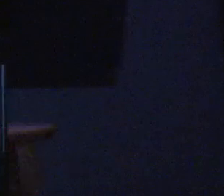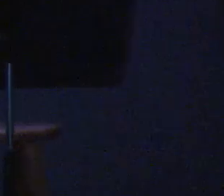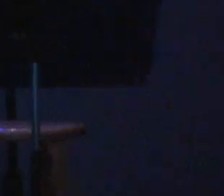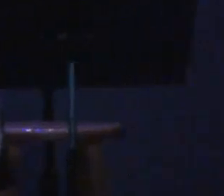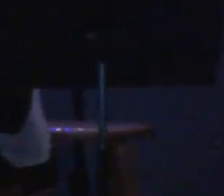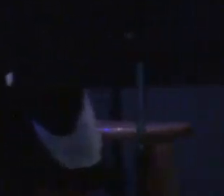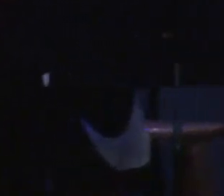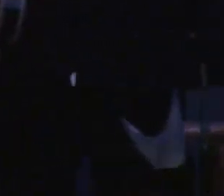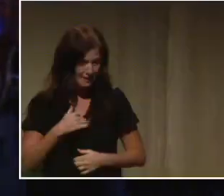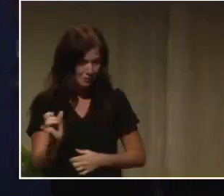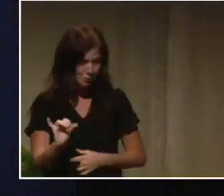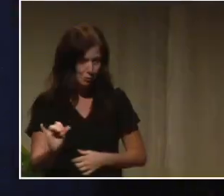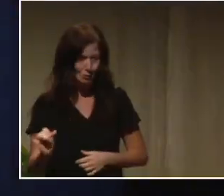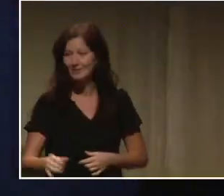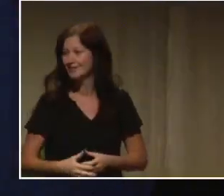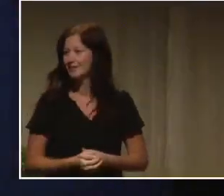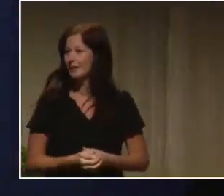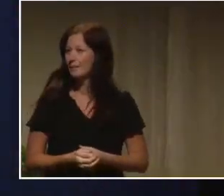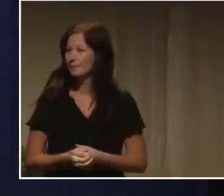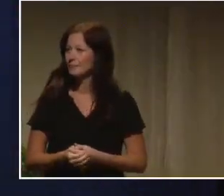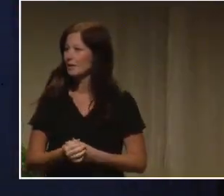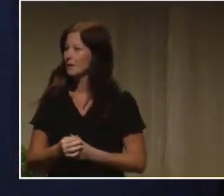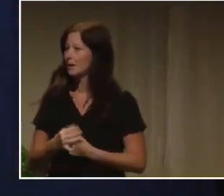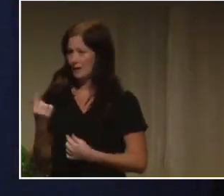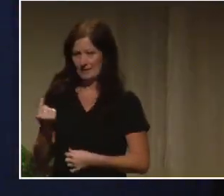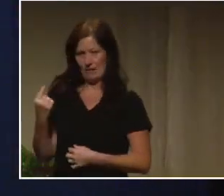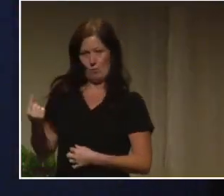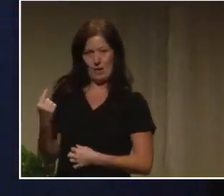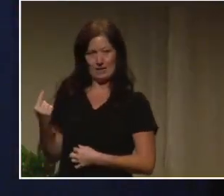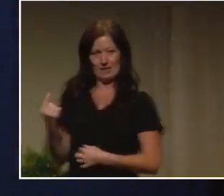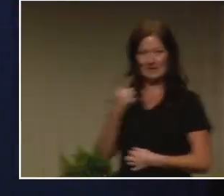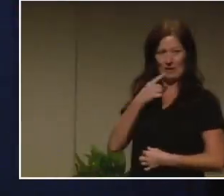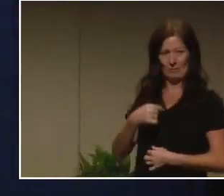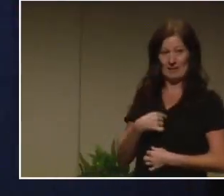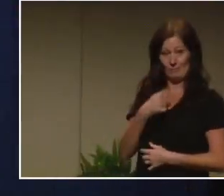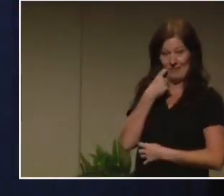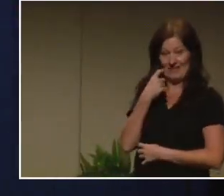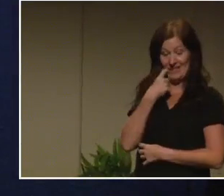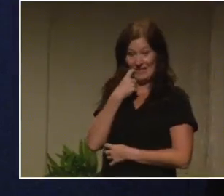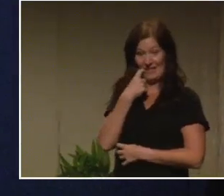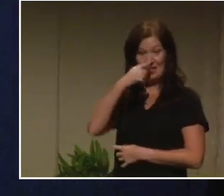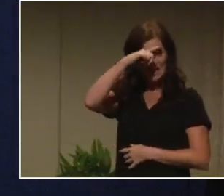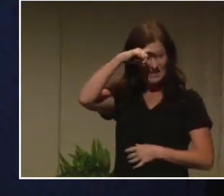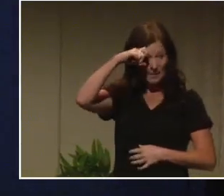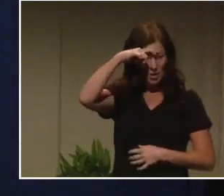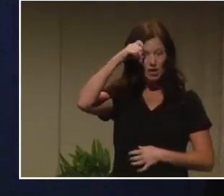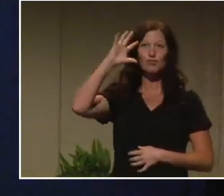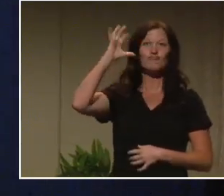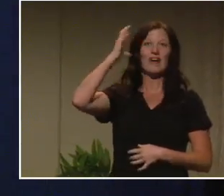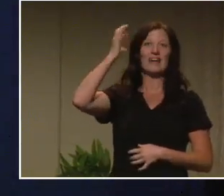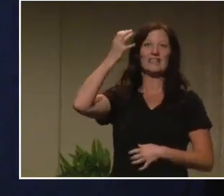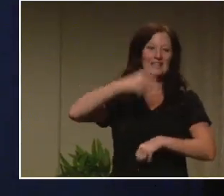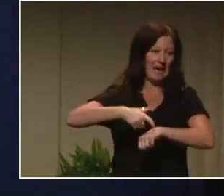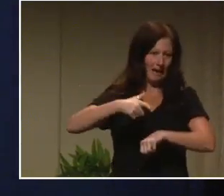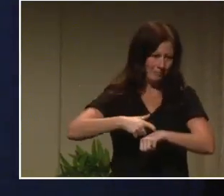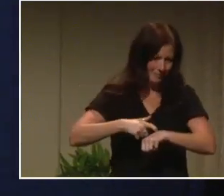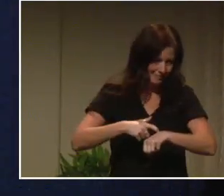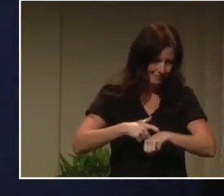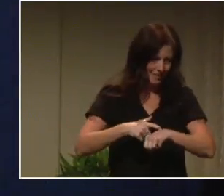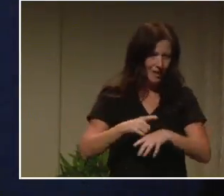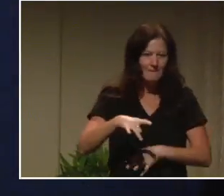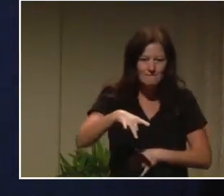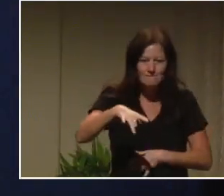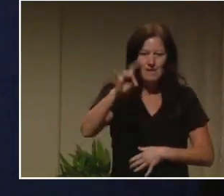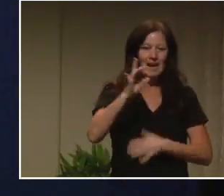said, one of the band members said, you know, summer is that crazy time where everyone runs around trying to find peace, right? We hurry